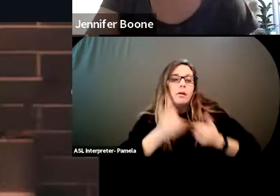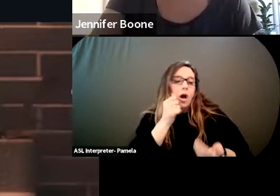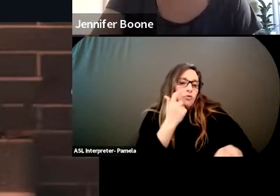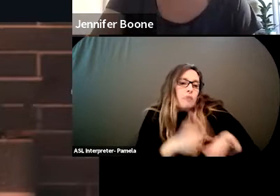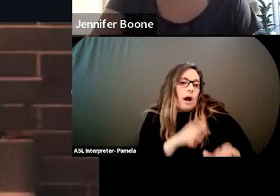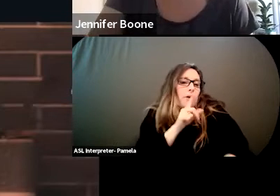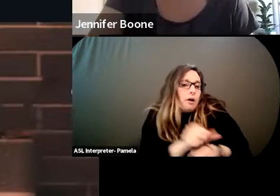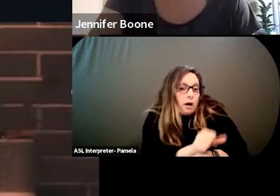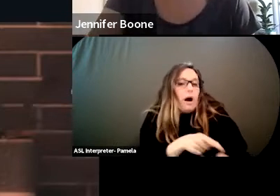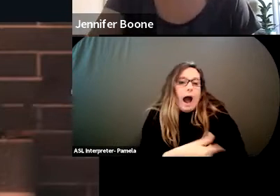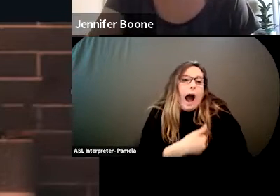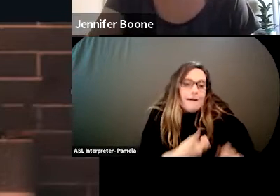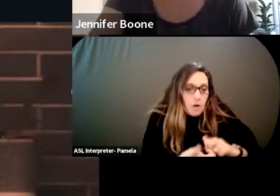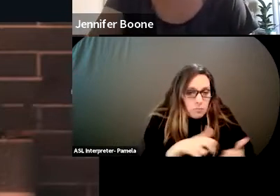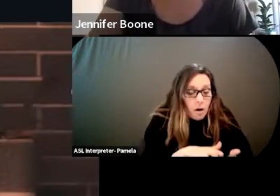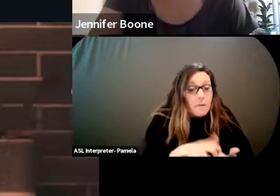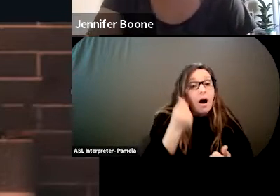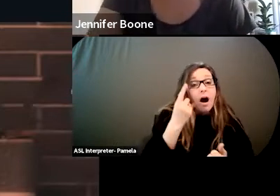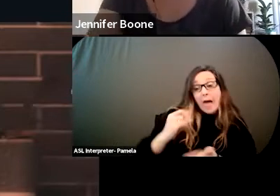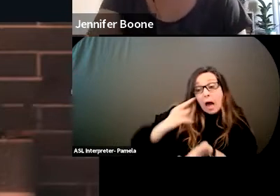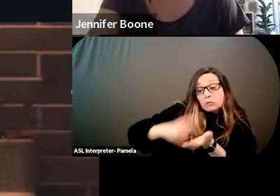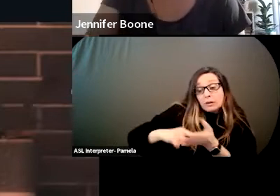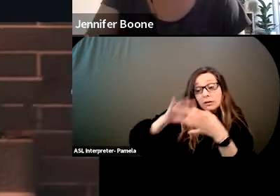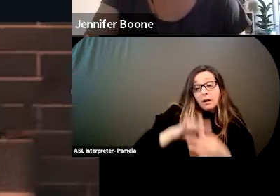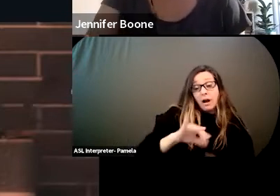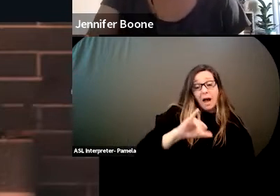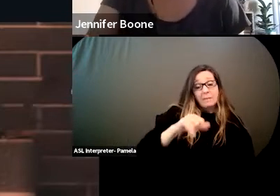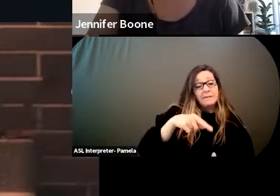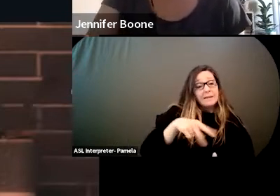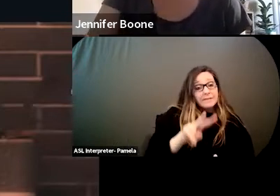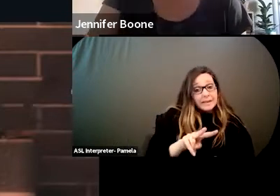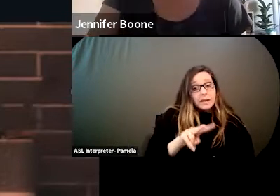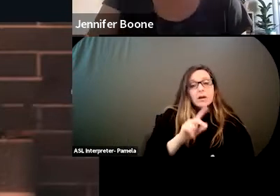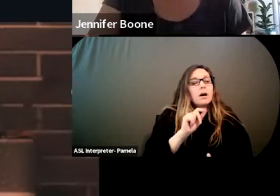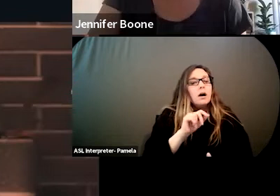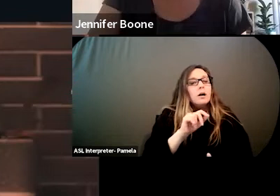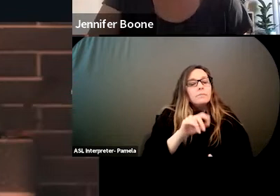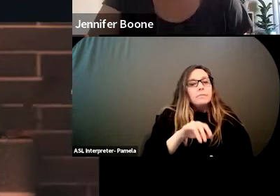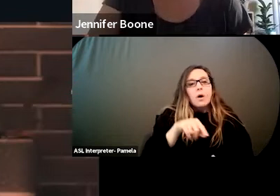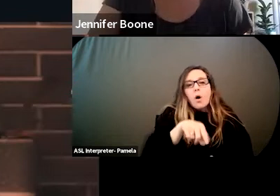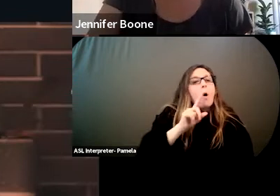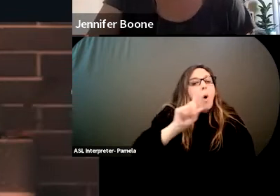Only 3% of the research on IPV so far focuses on LGBTQ relationships.